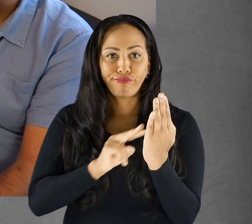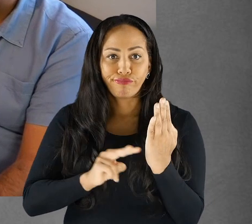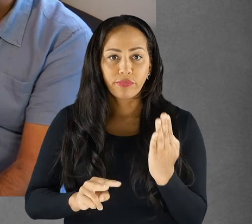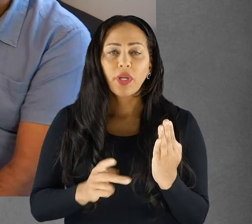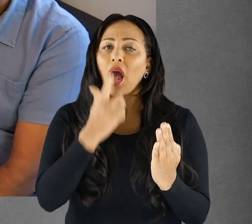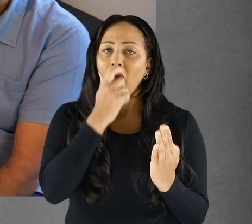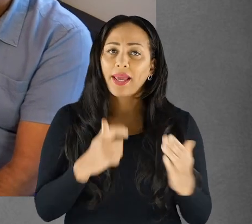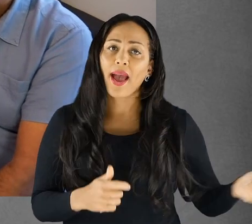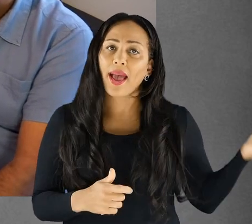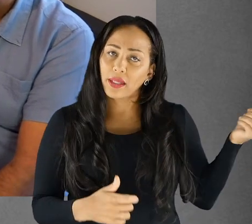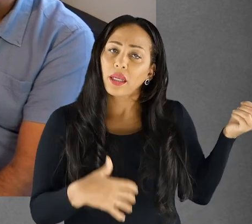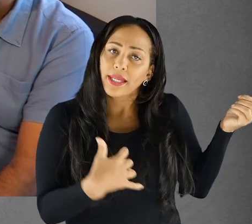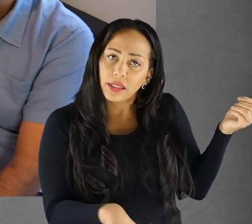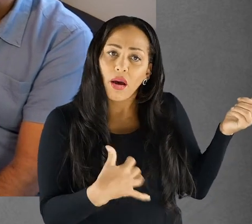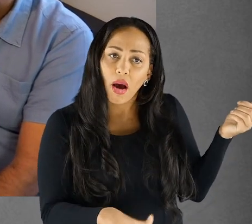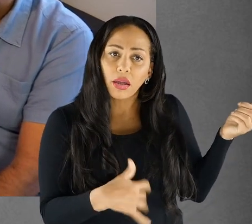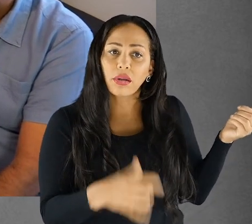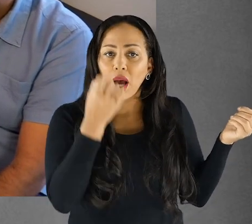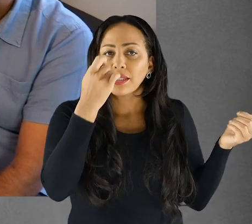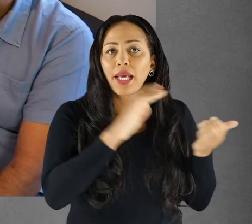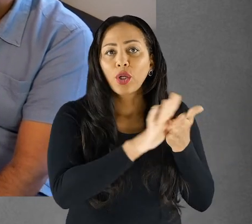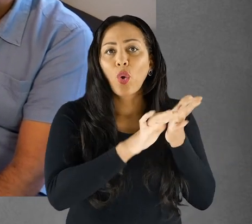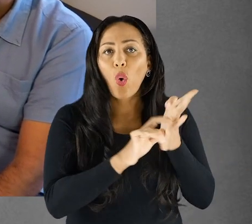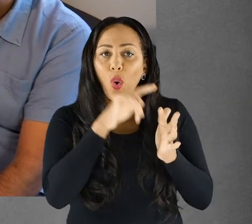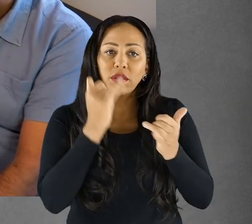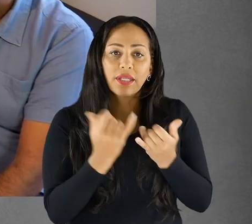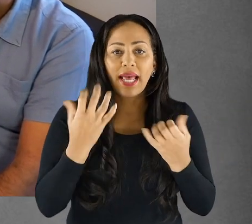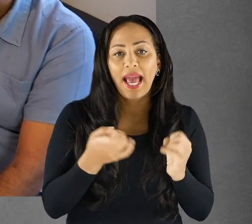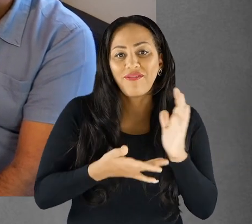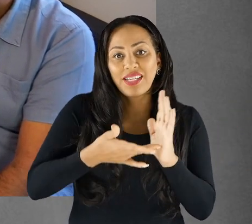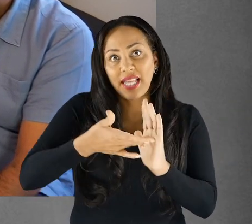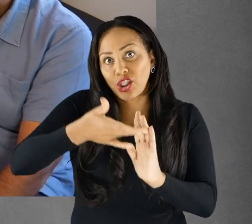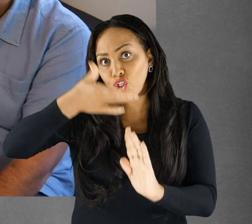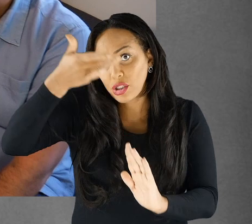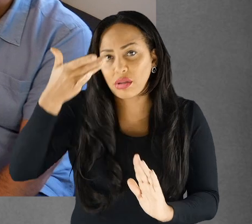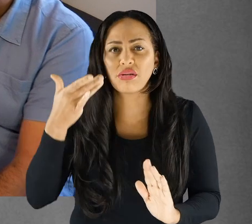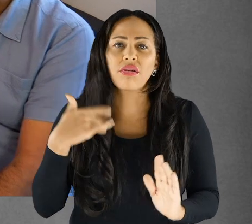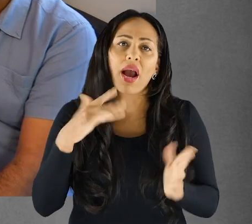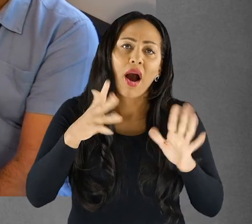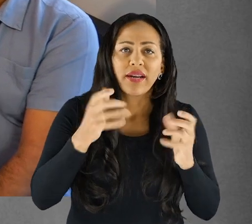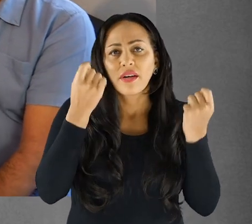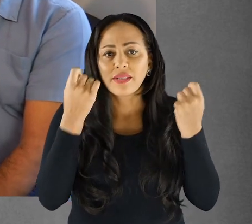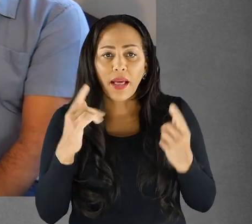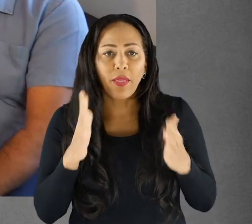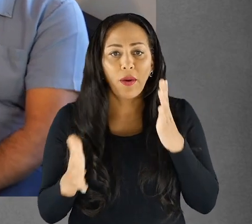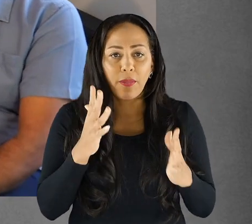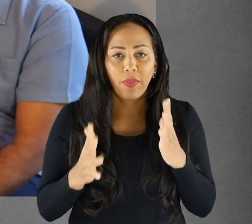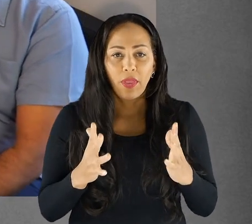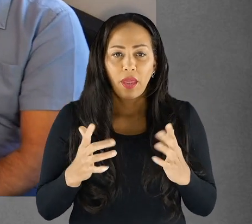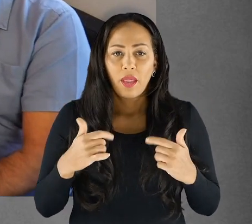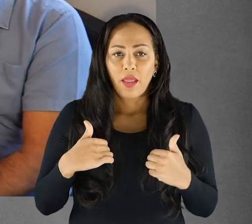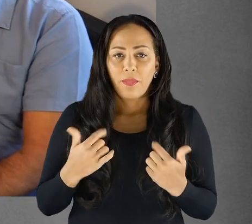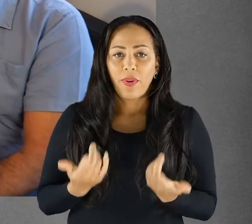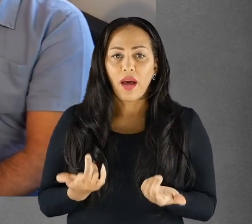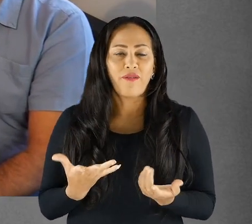me because I don't read music. I've picked up a lot of music. I can play guitar, I understand chords and that they have extensions, and sometimes I understand